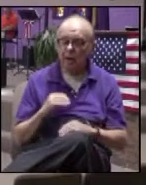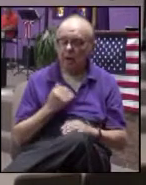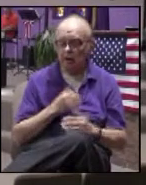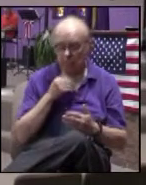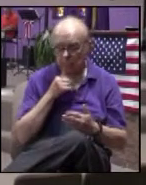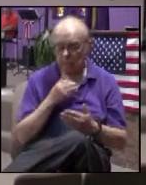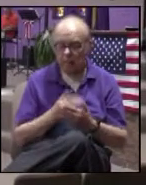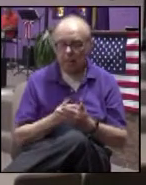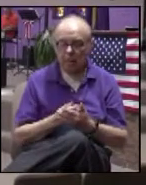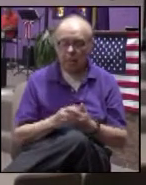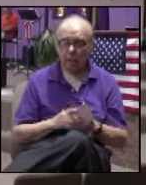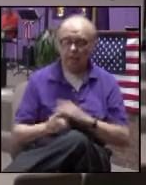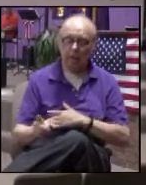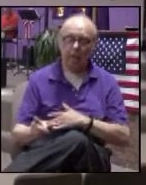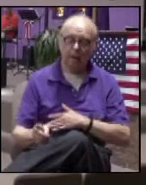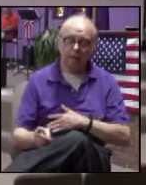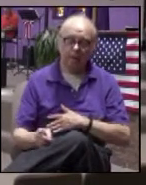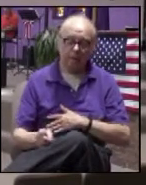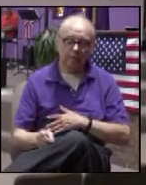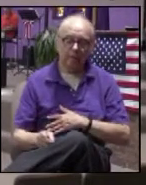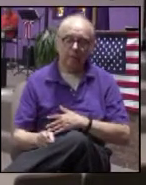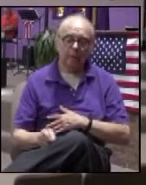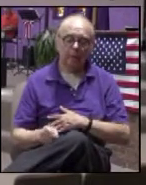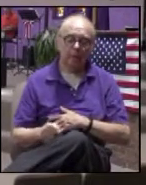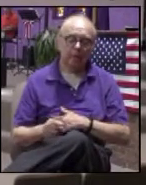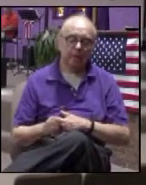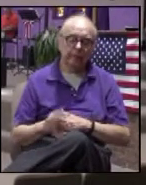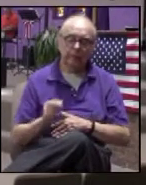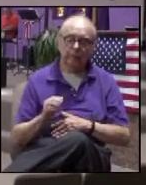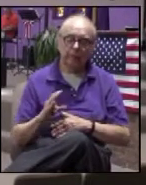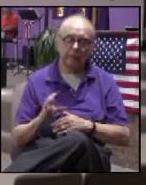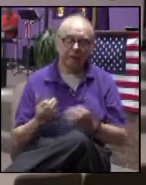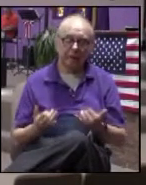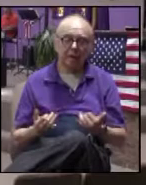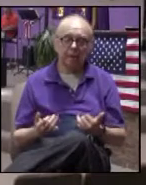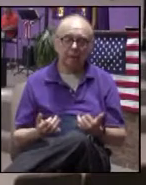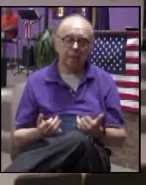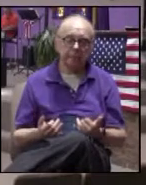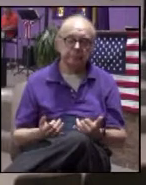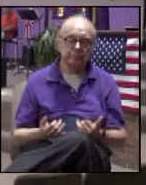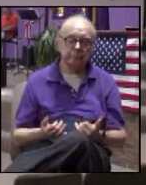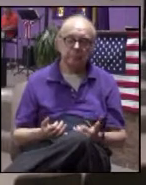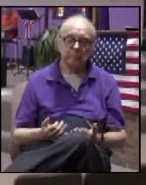She escapes, and now she's a refugee in North Carolina.